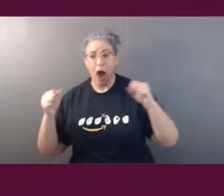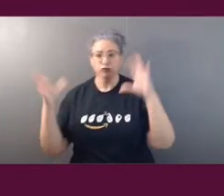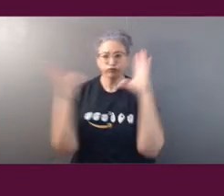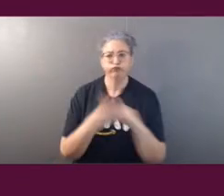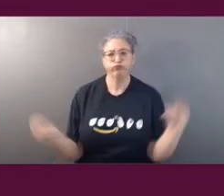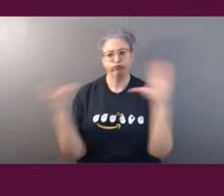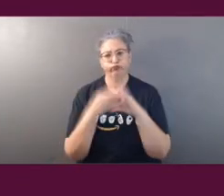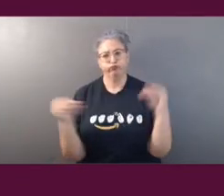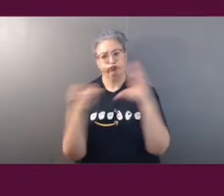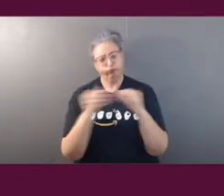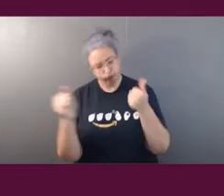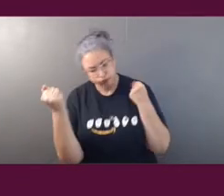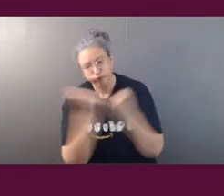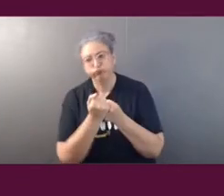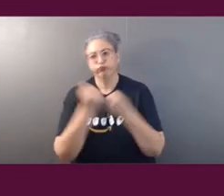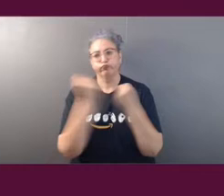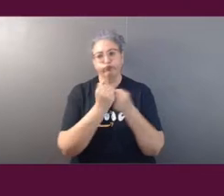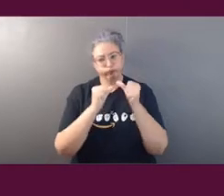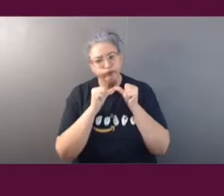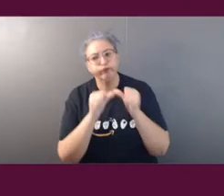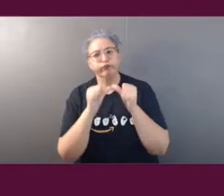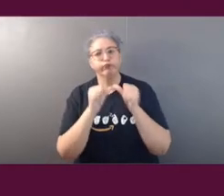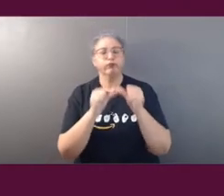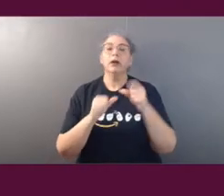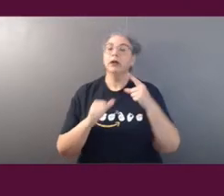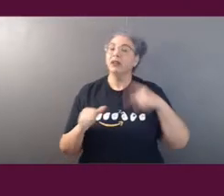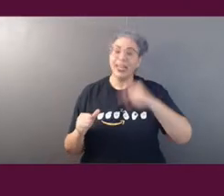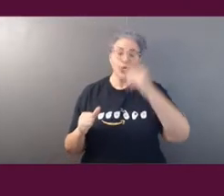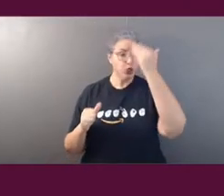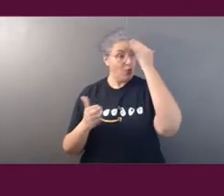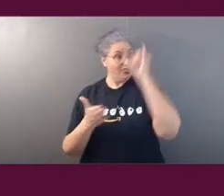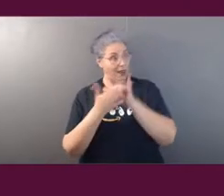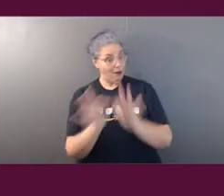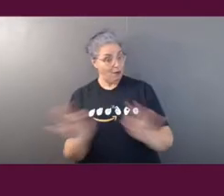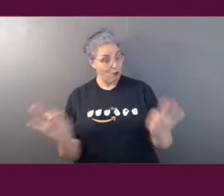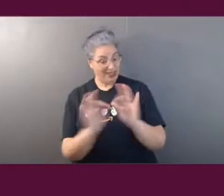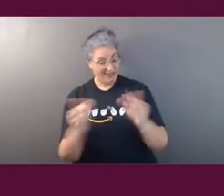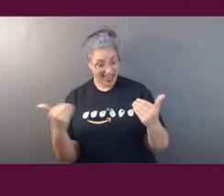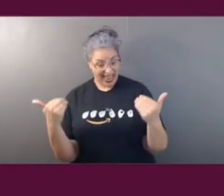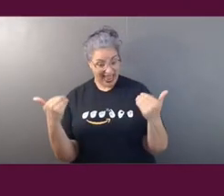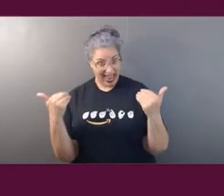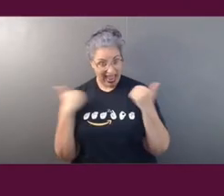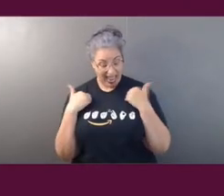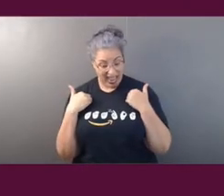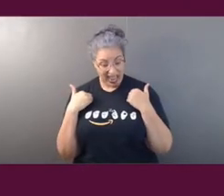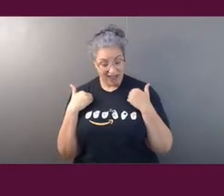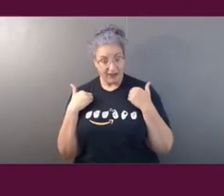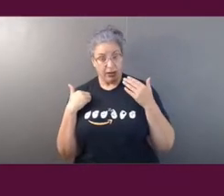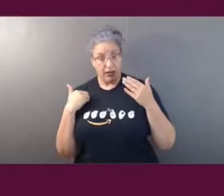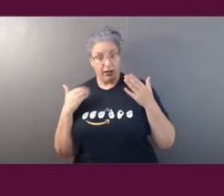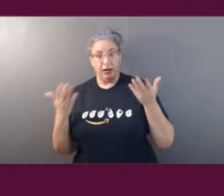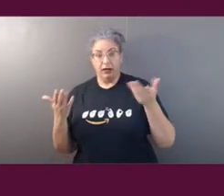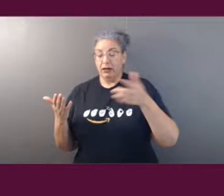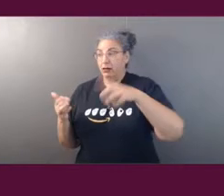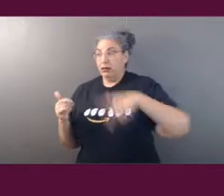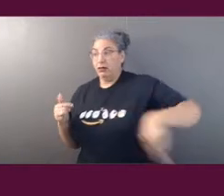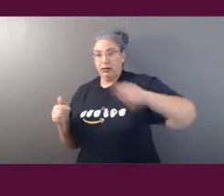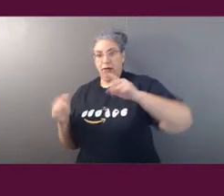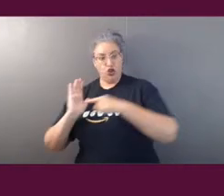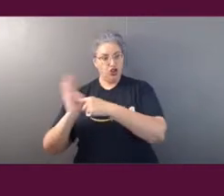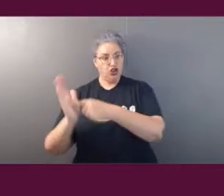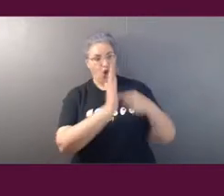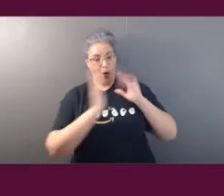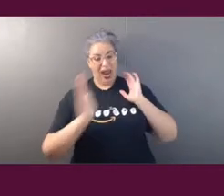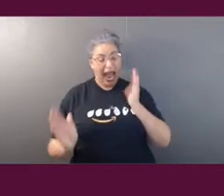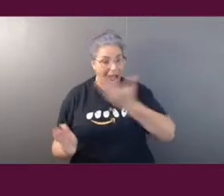are relentless in knowing that the importance of having bodies like our